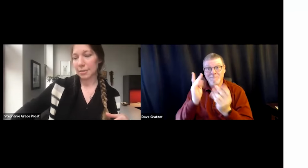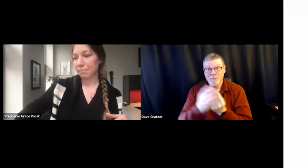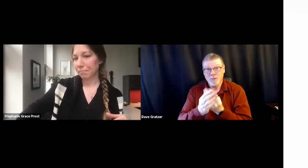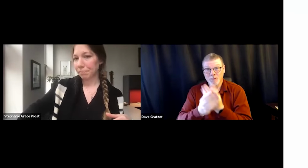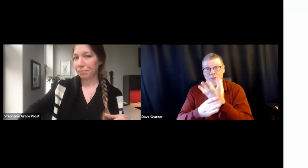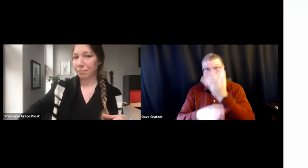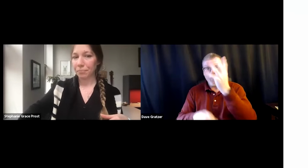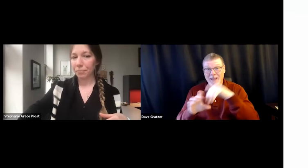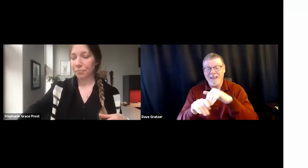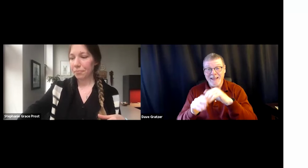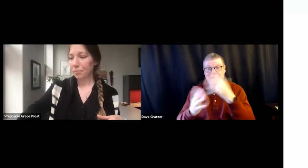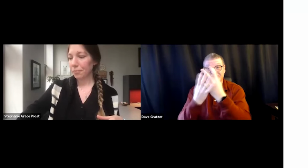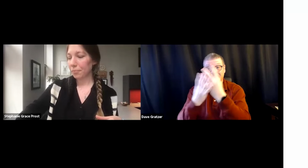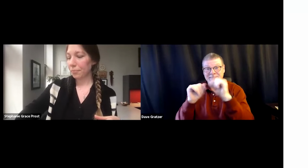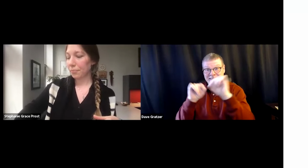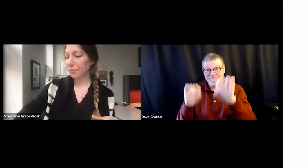legal system.